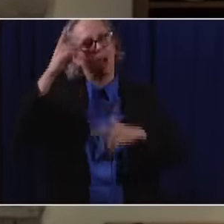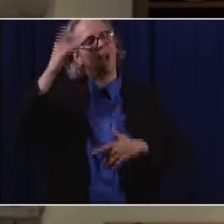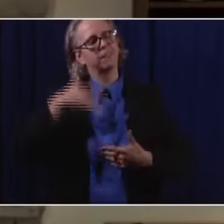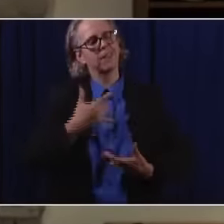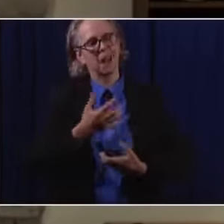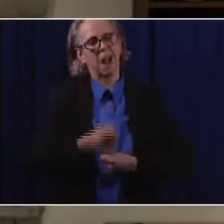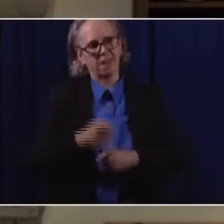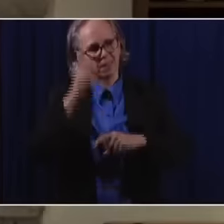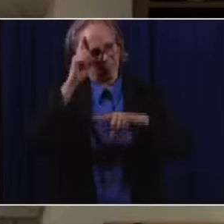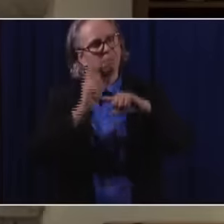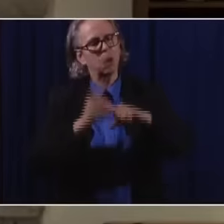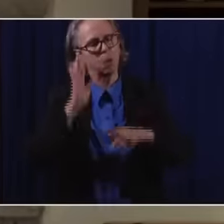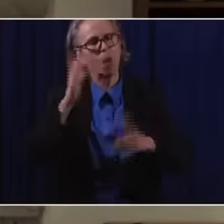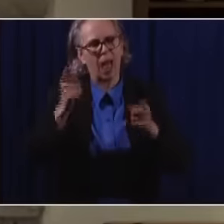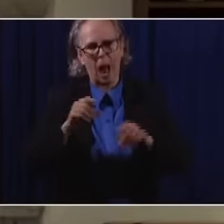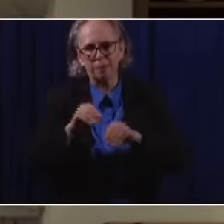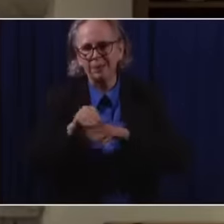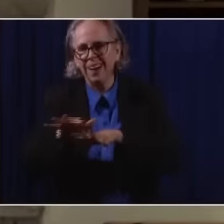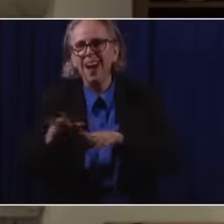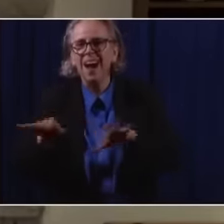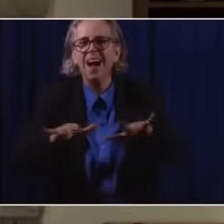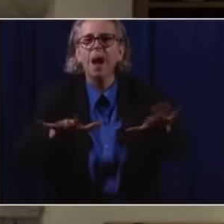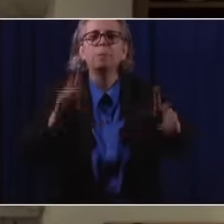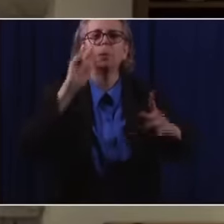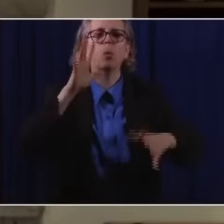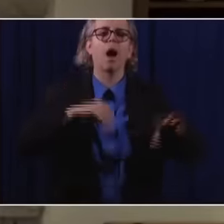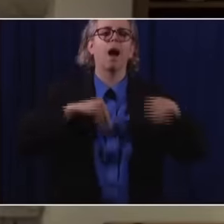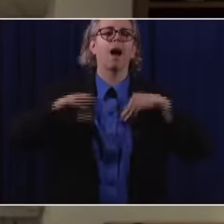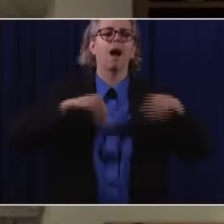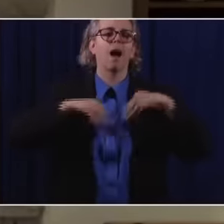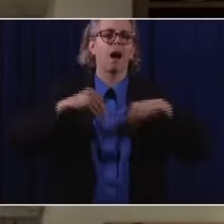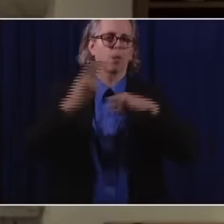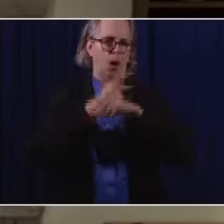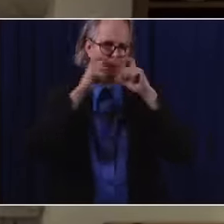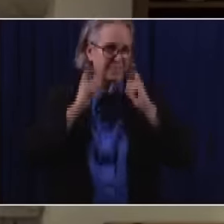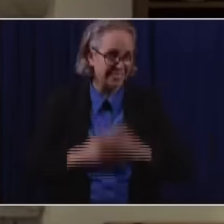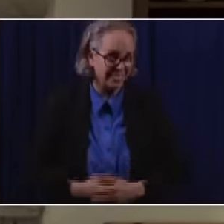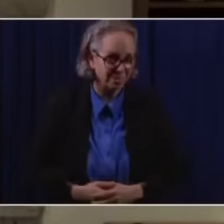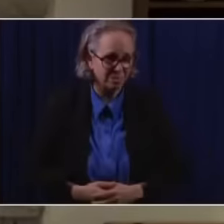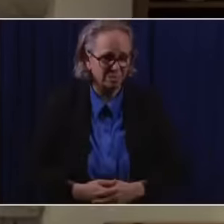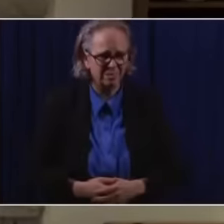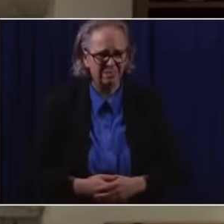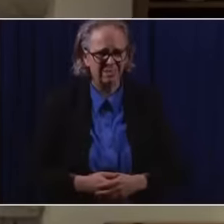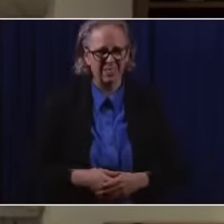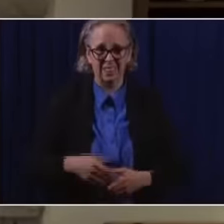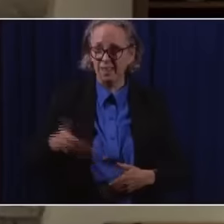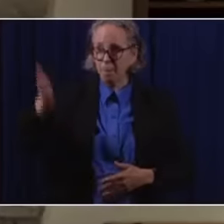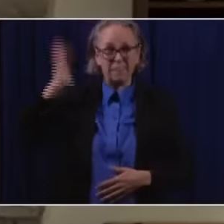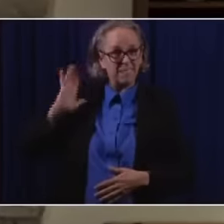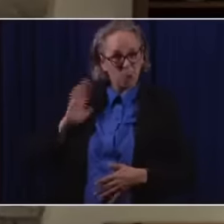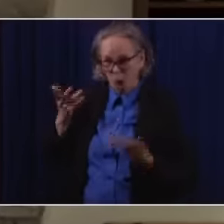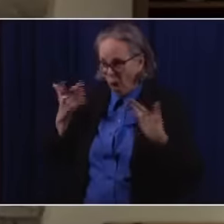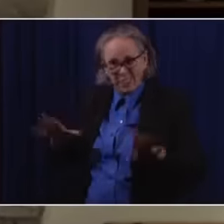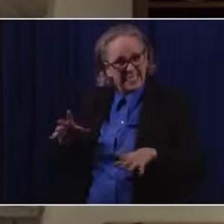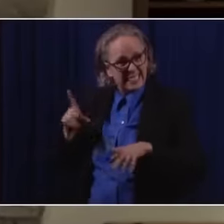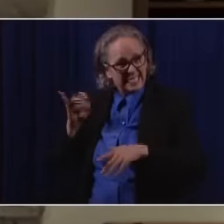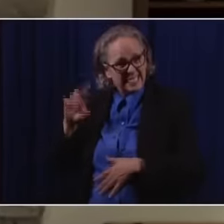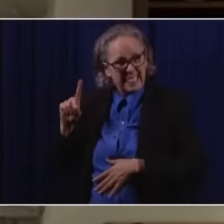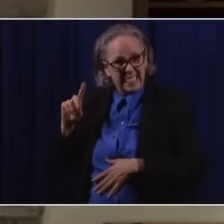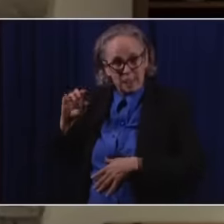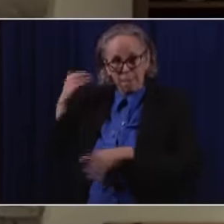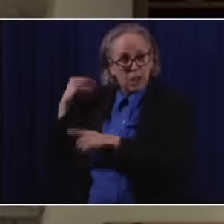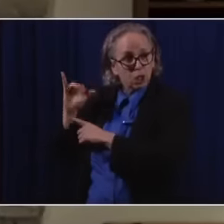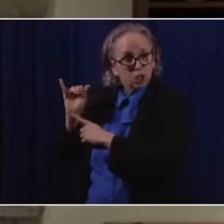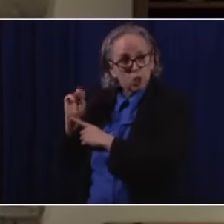that we will see this. And, we saw it before. Ohioans in June, July, when